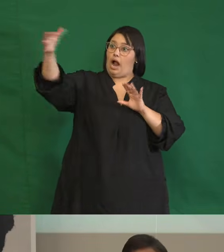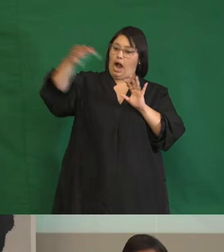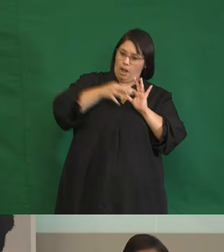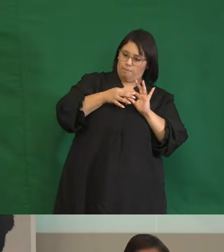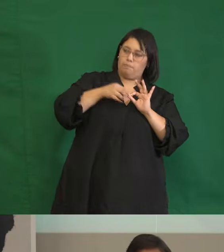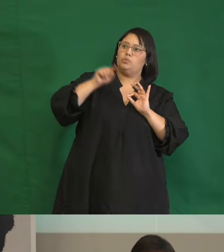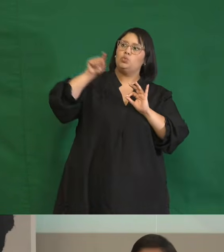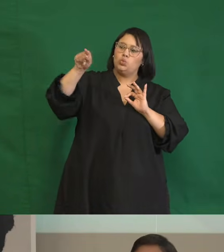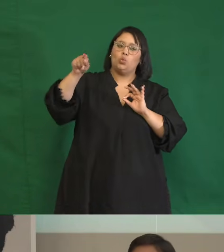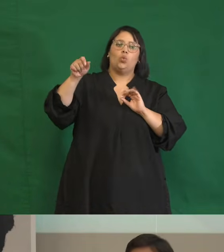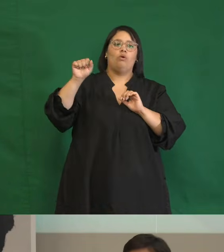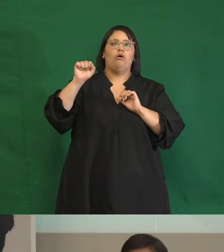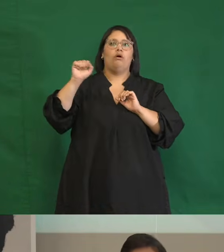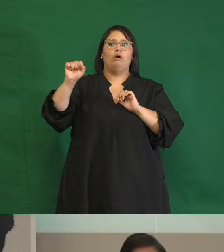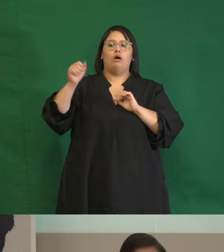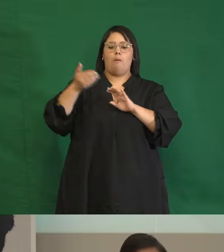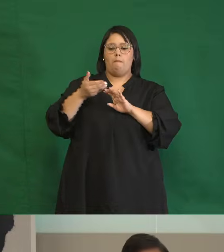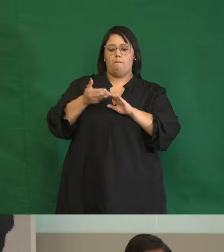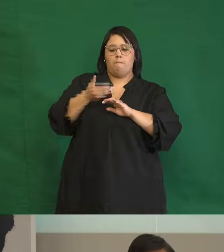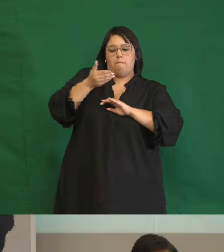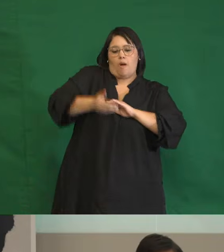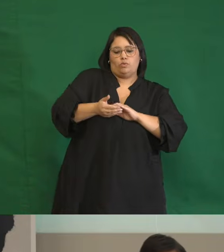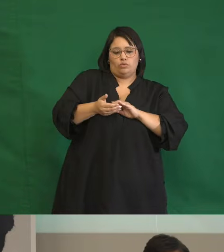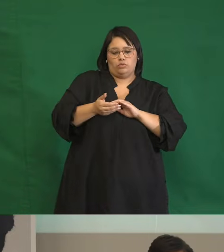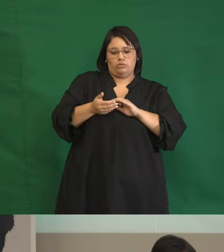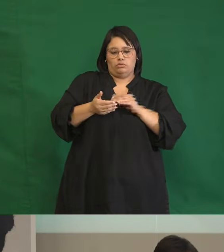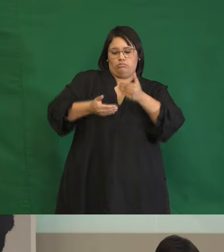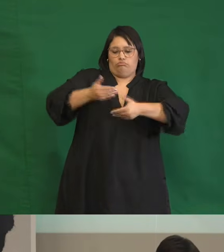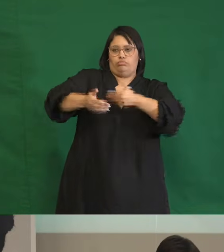a post-processing step.